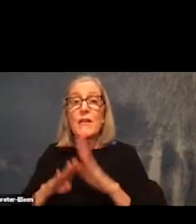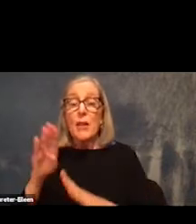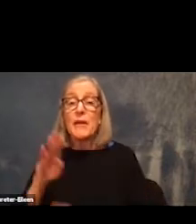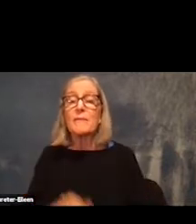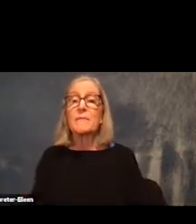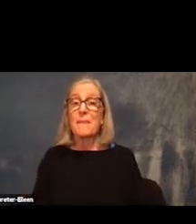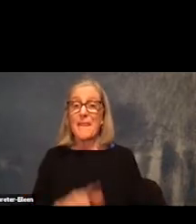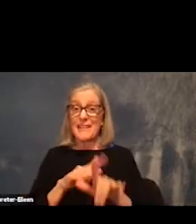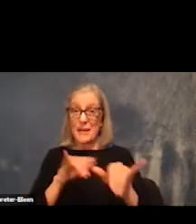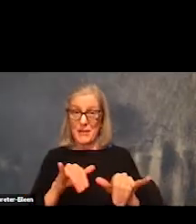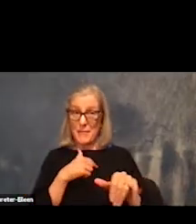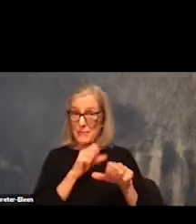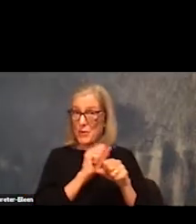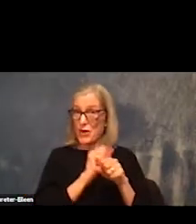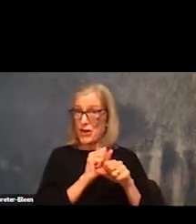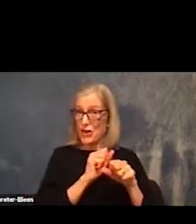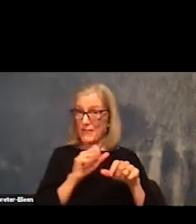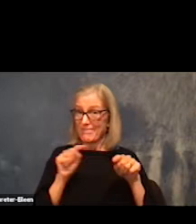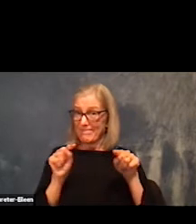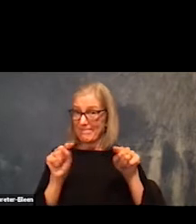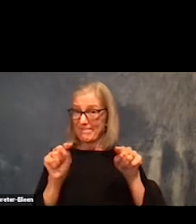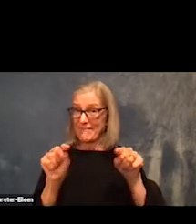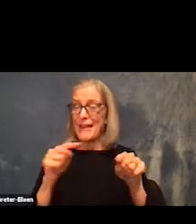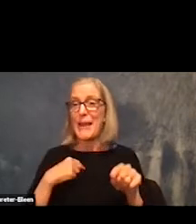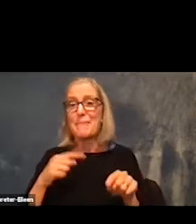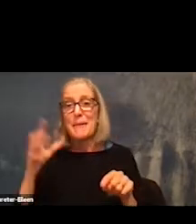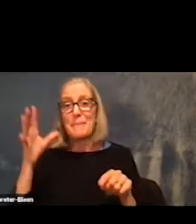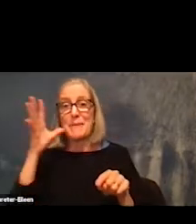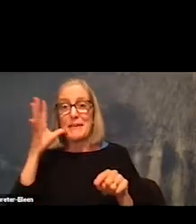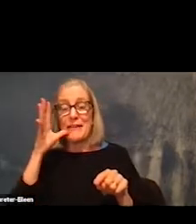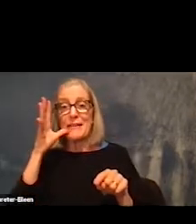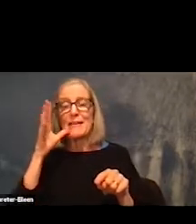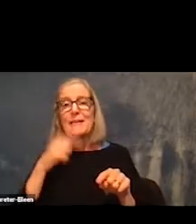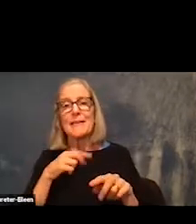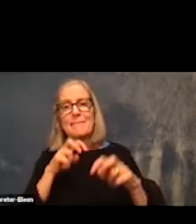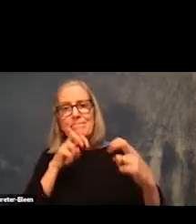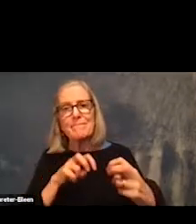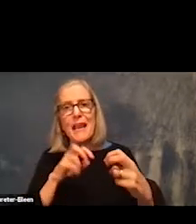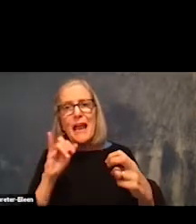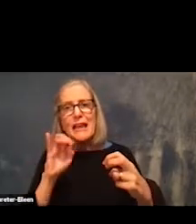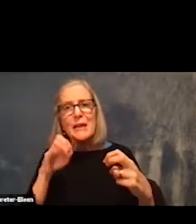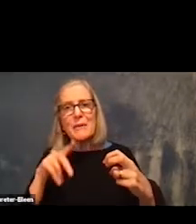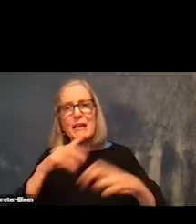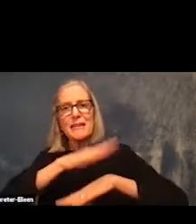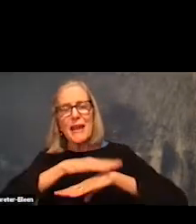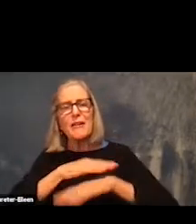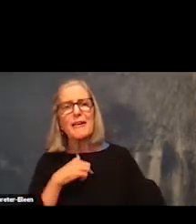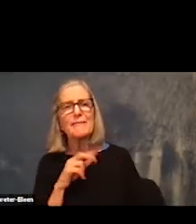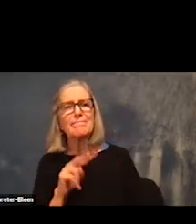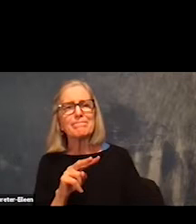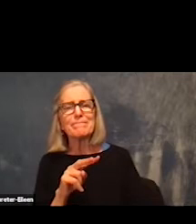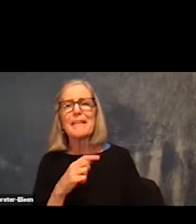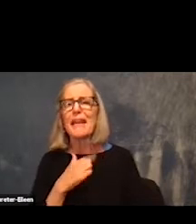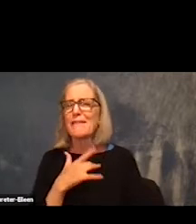parent. After sitting at the IEP table as a parent, I had personal reasons for those teacher candidates to